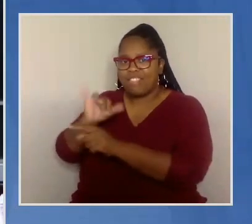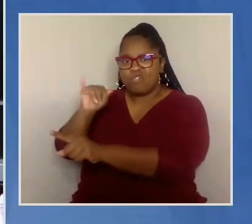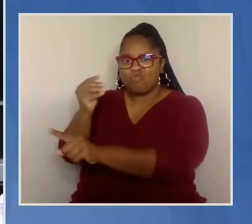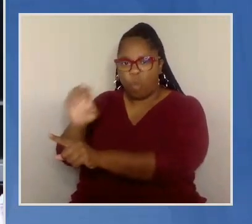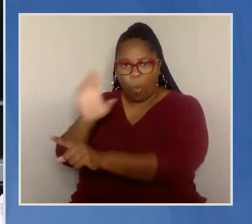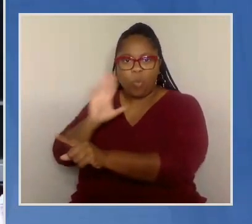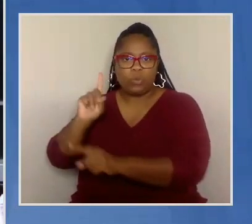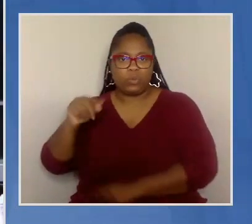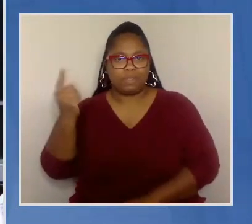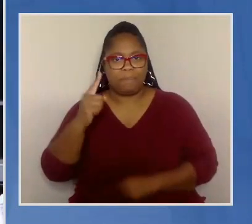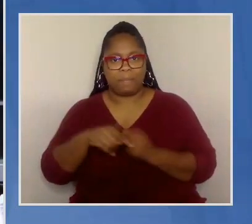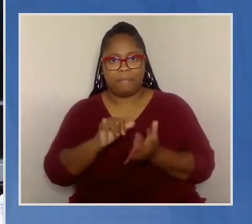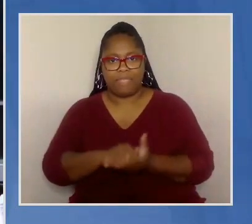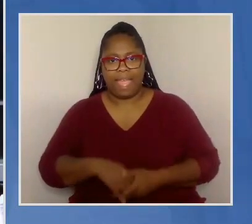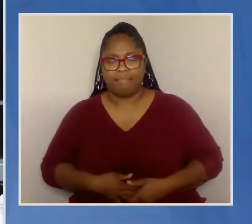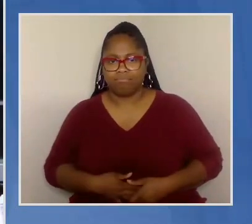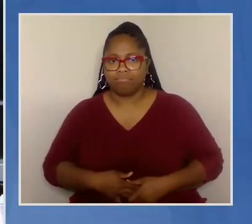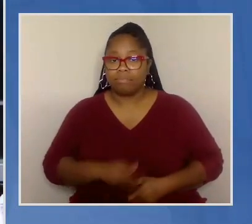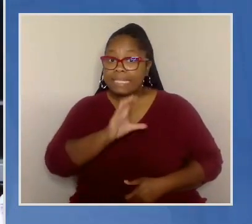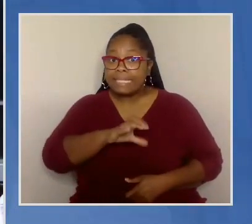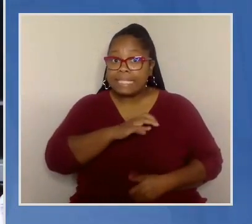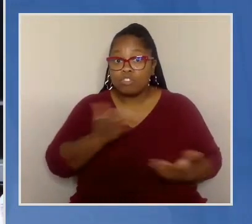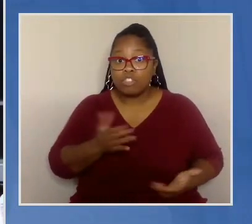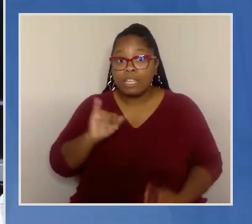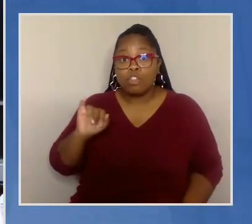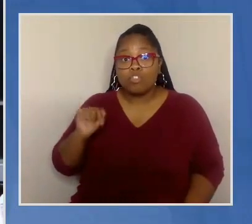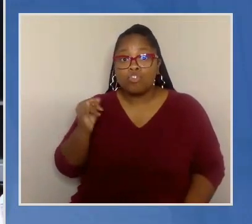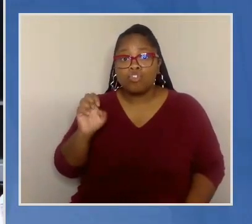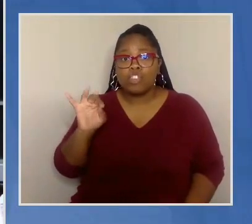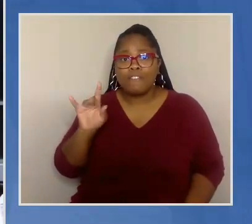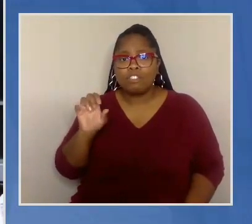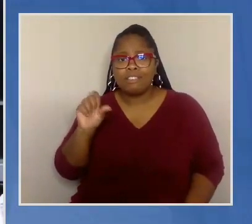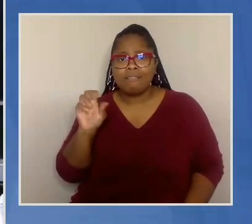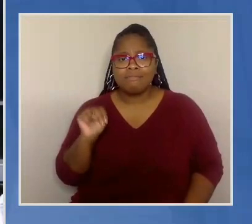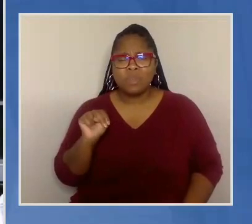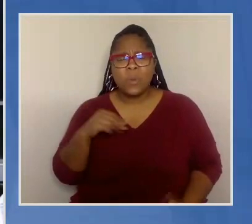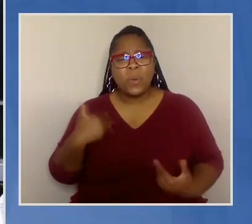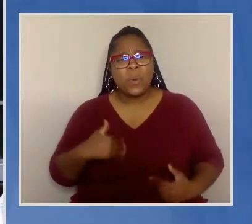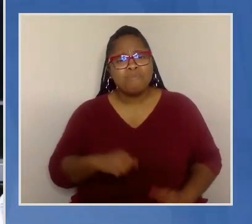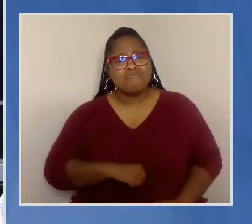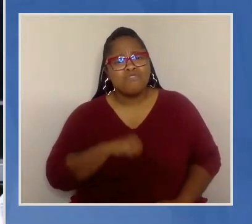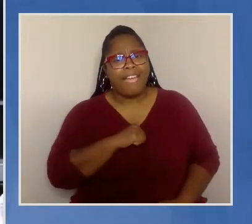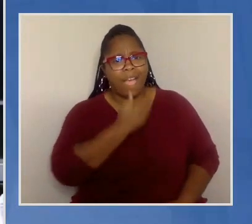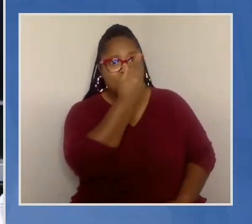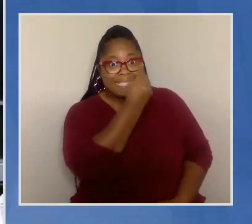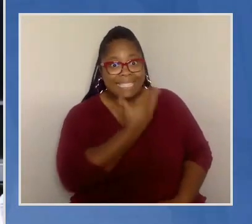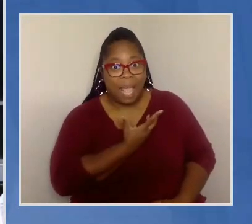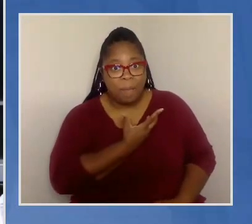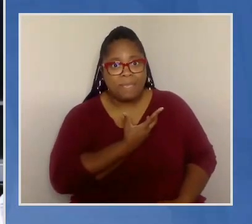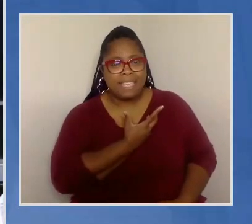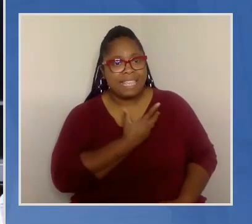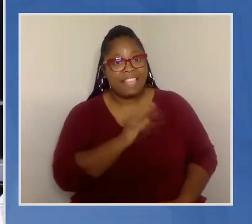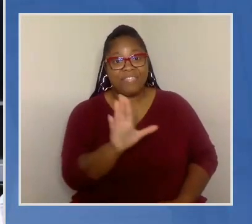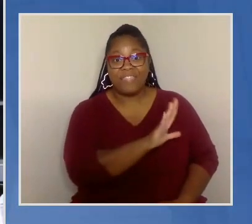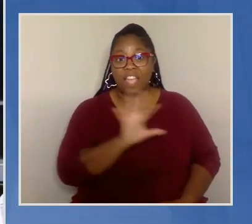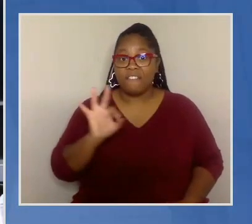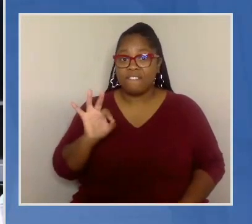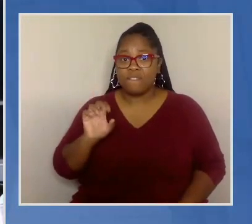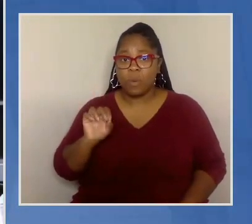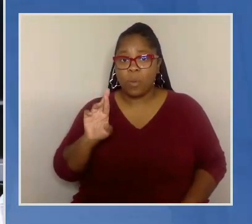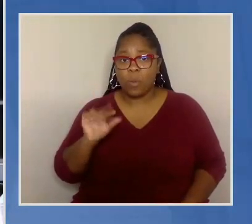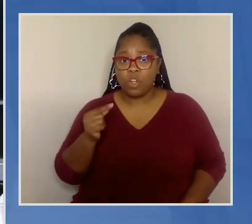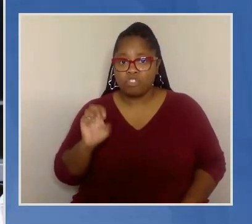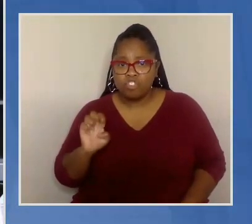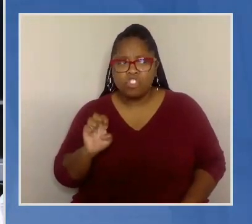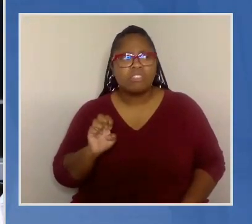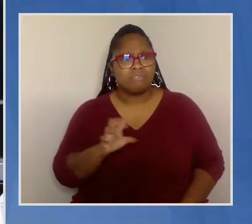it. The citizens of Jefferson who were so proud to share with me how the forge in their